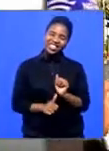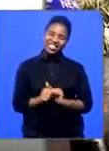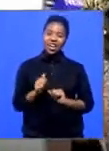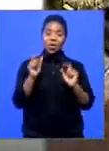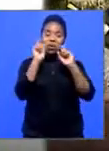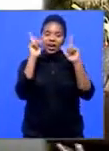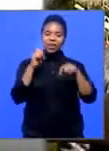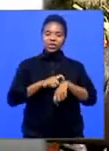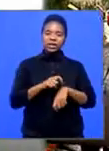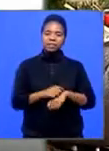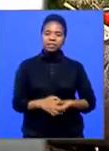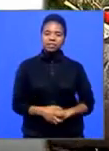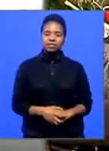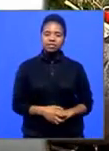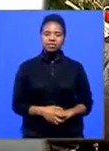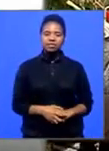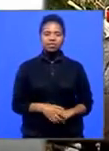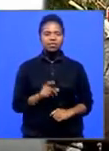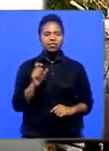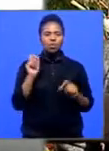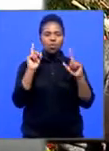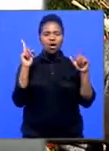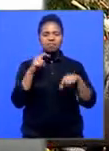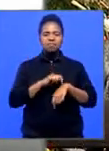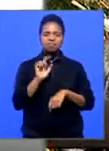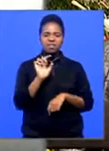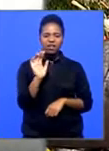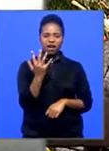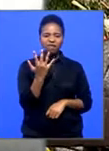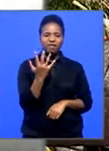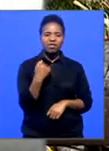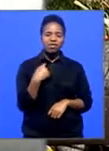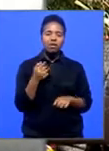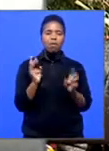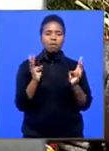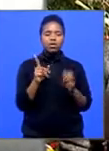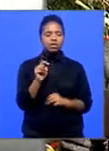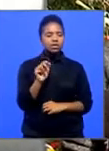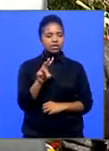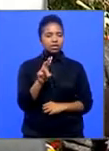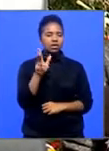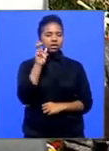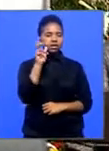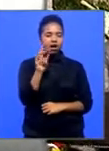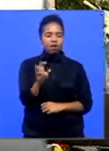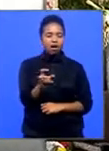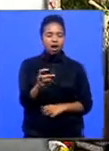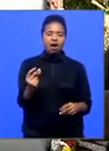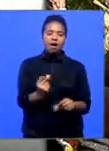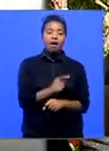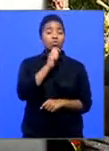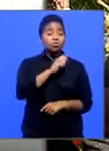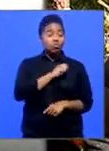guys wake up to get here? We actually woke up around 5, but while watching TV and listening to the radio, we were supposed to go to